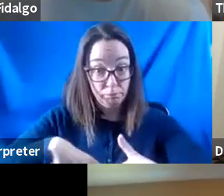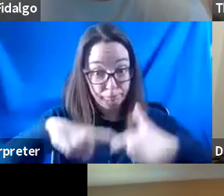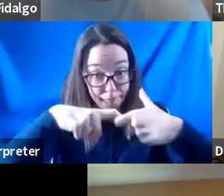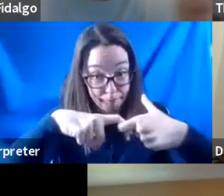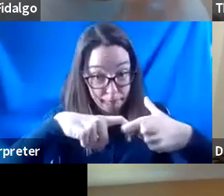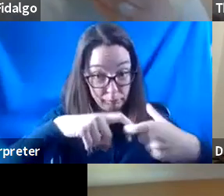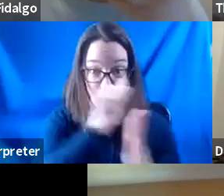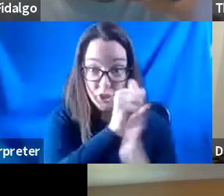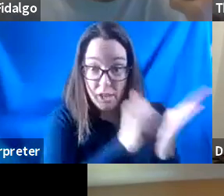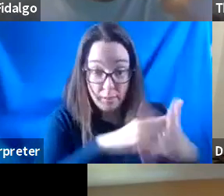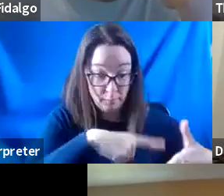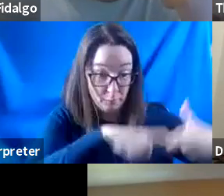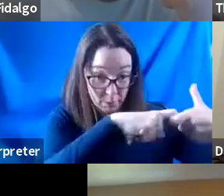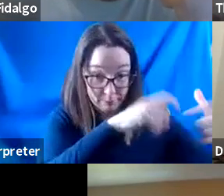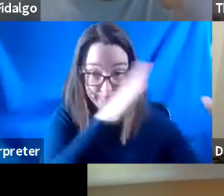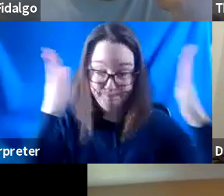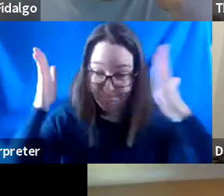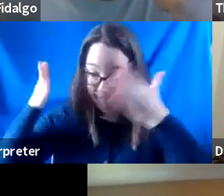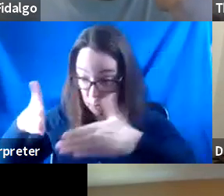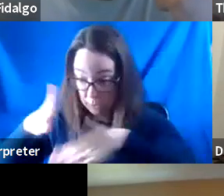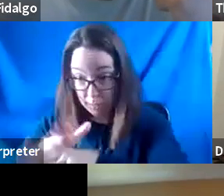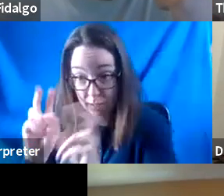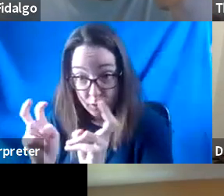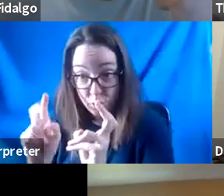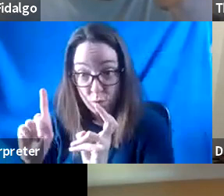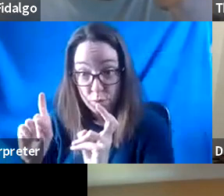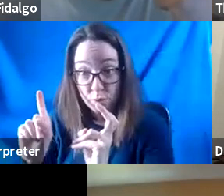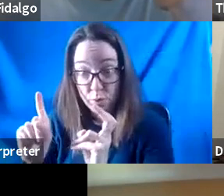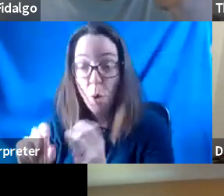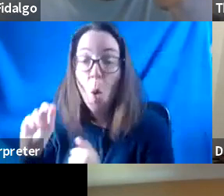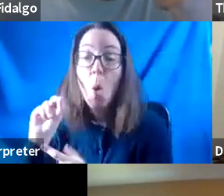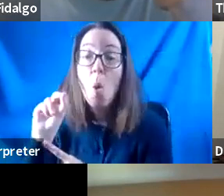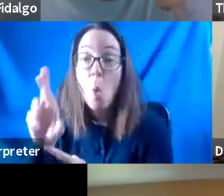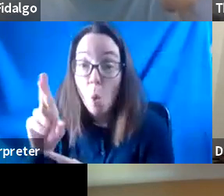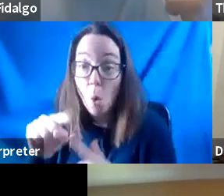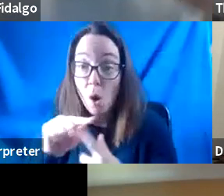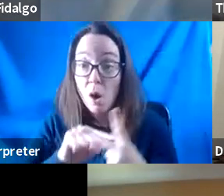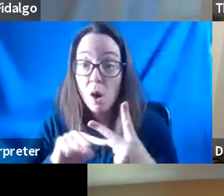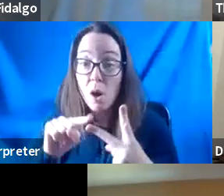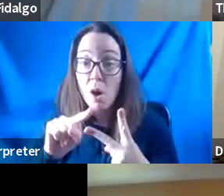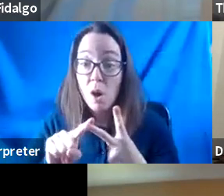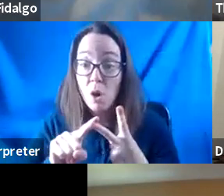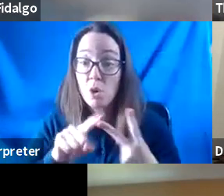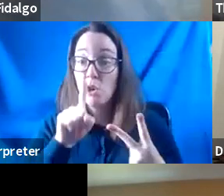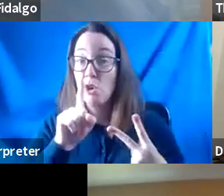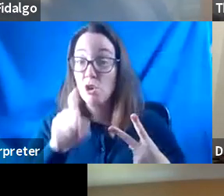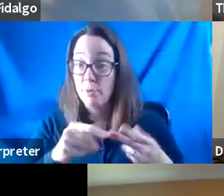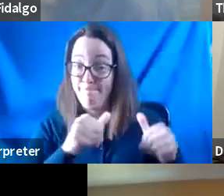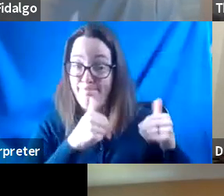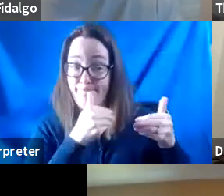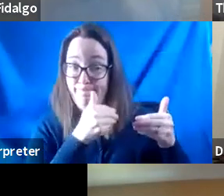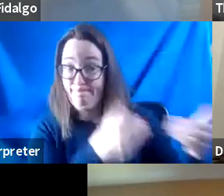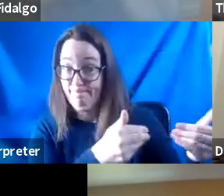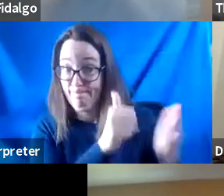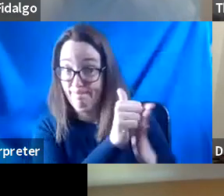attention to what this issue is that's arising? Or is it more appropriate to create another opportunity to discuss